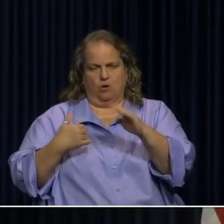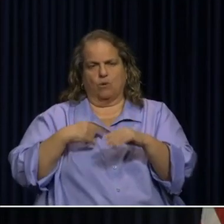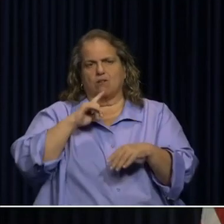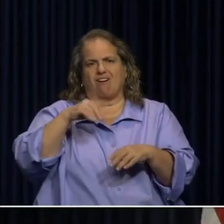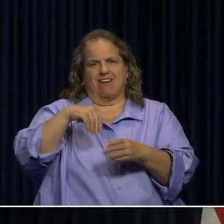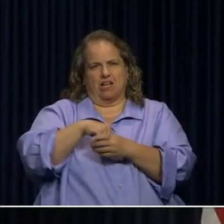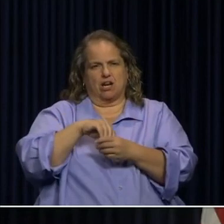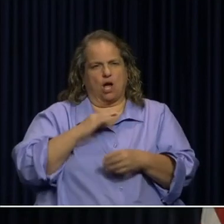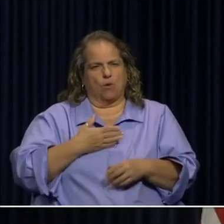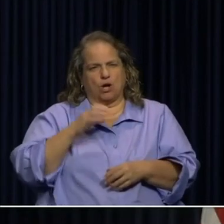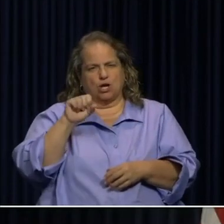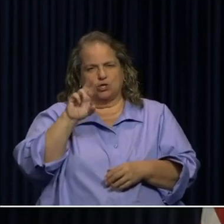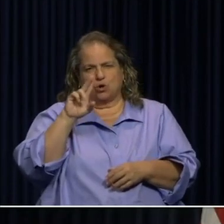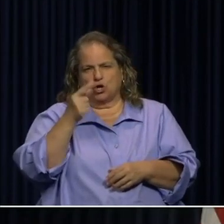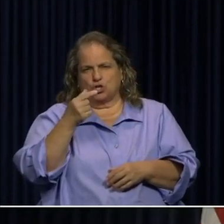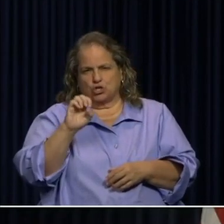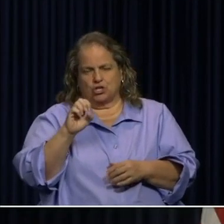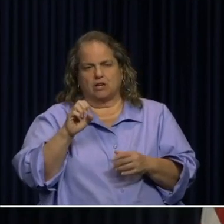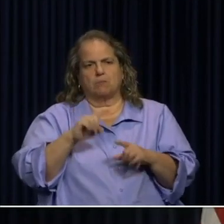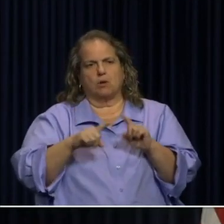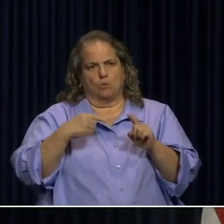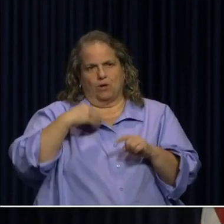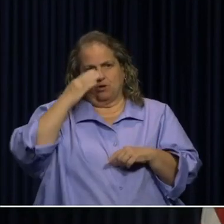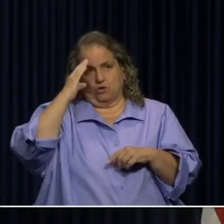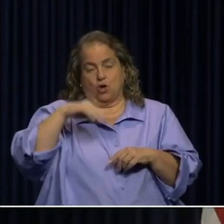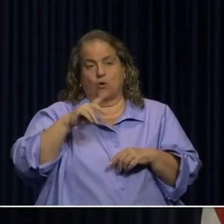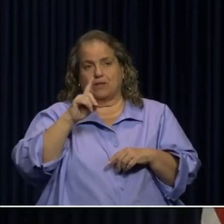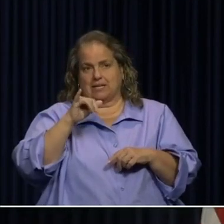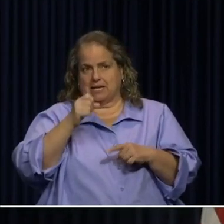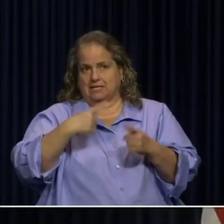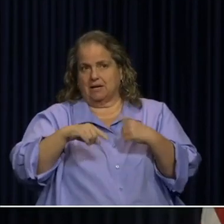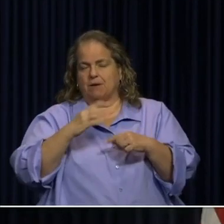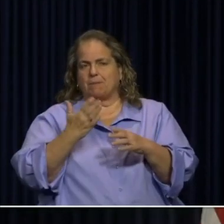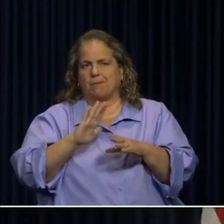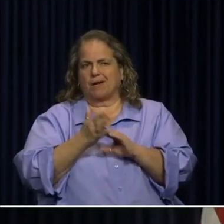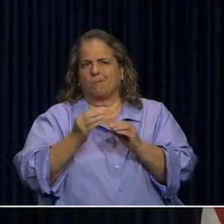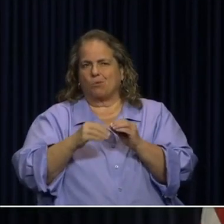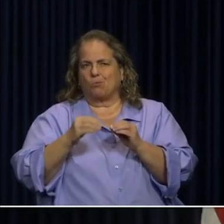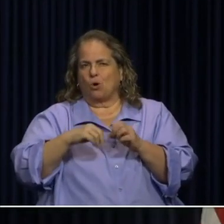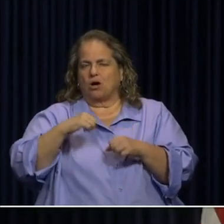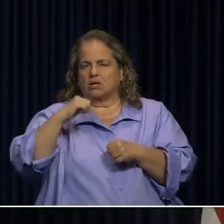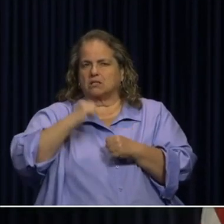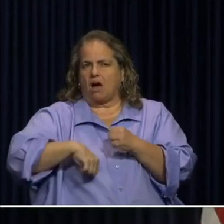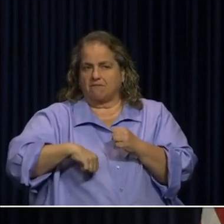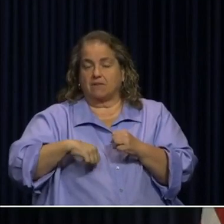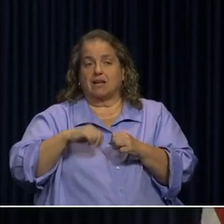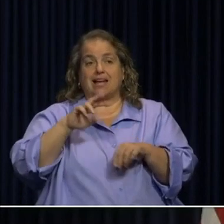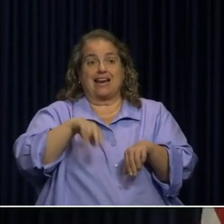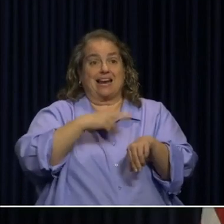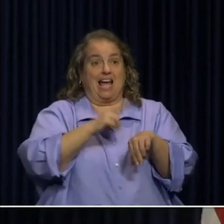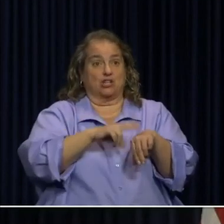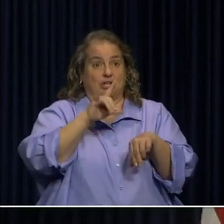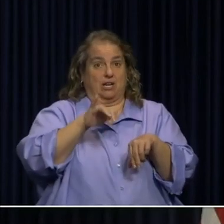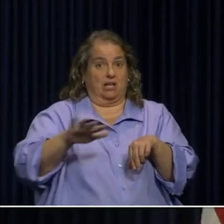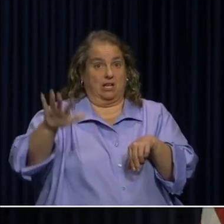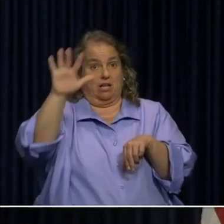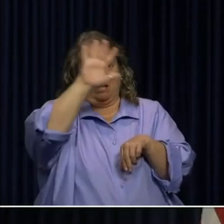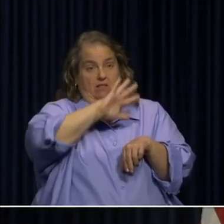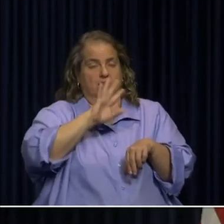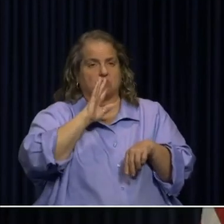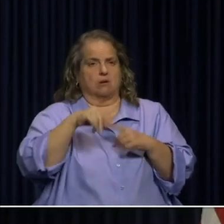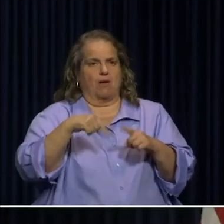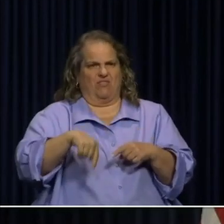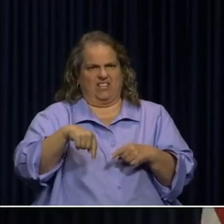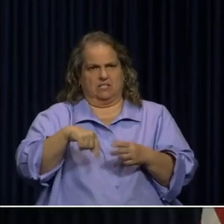we know the days coming will get tougher. While nationally they're talking about this week and next